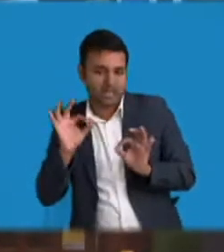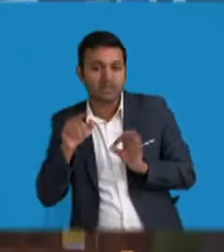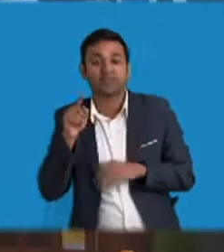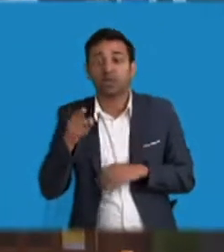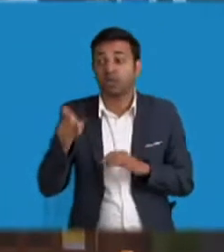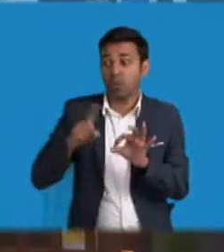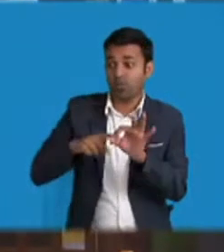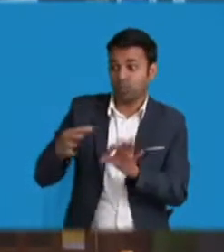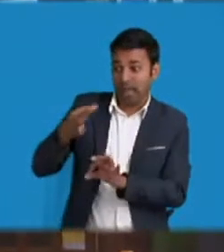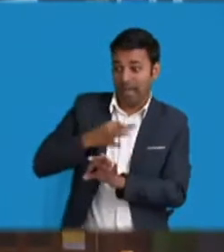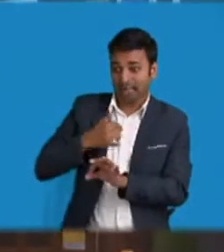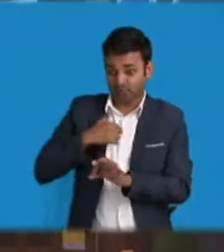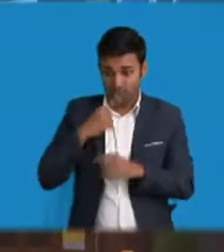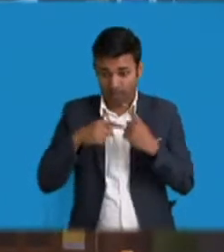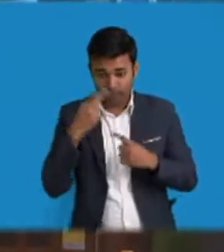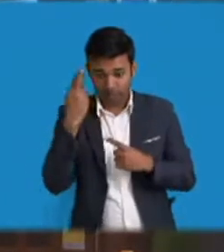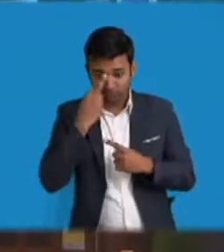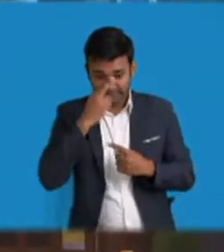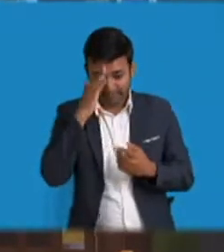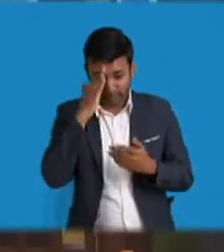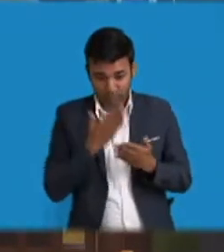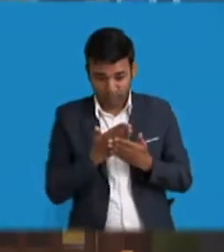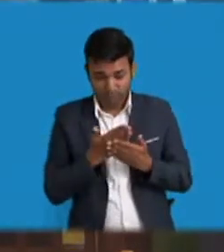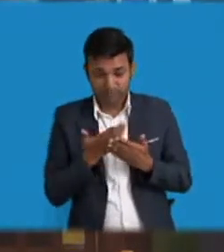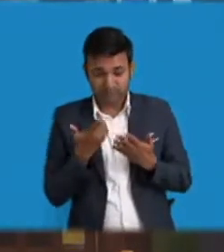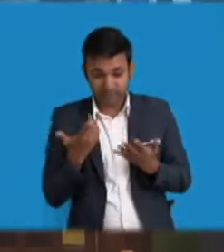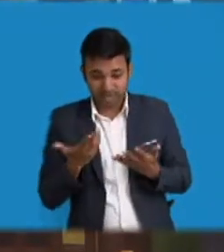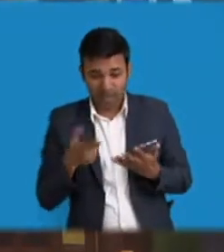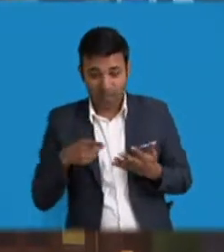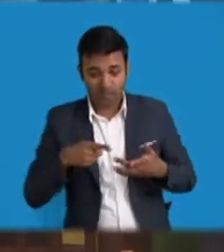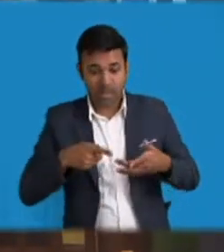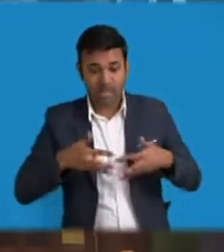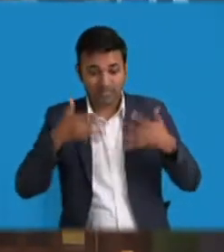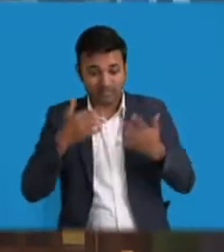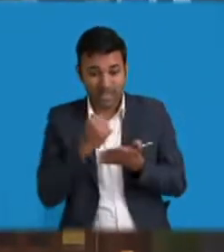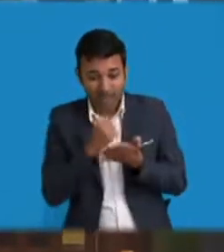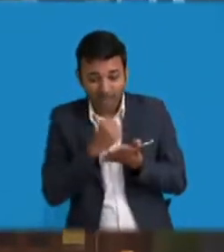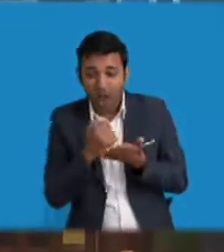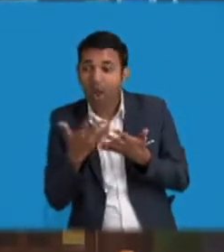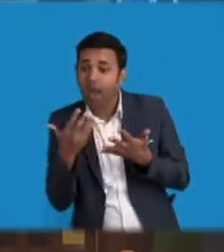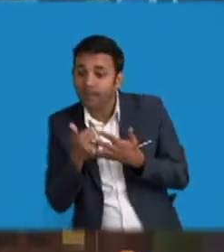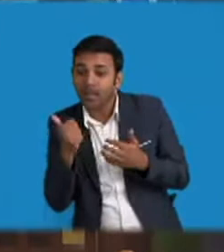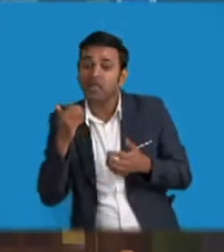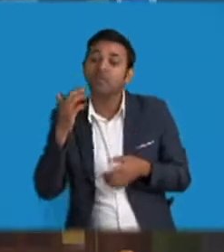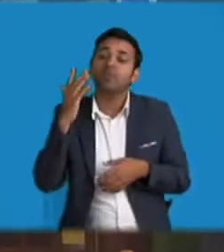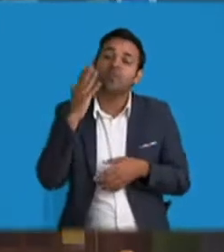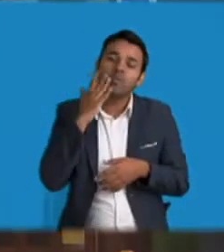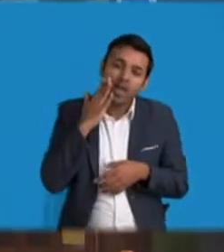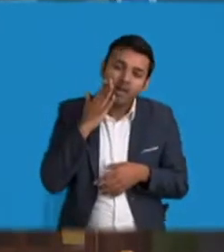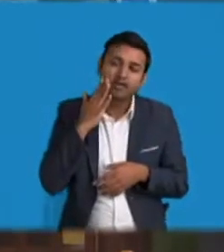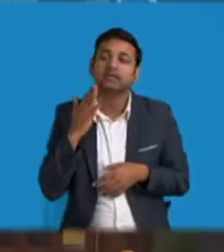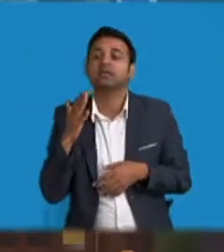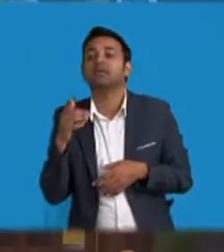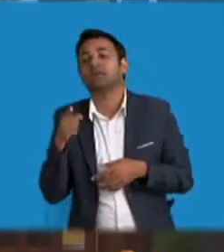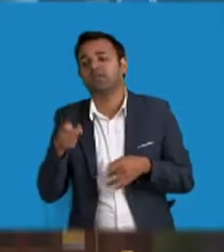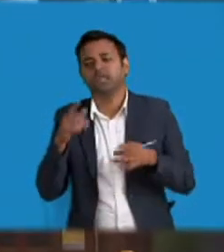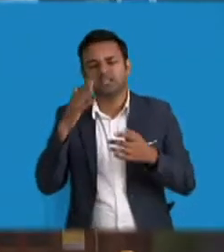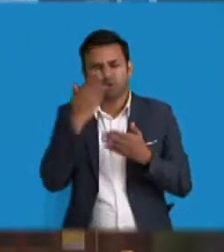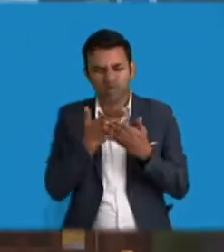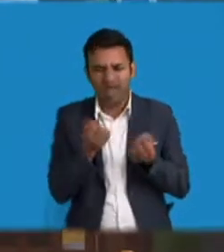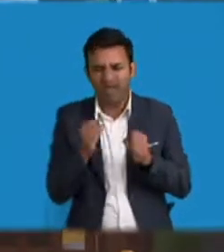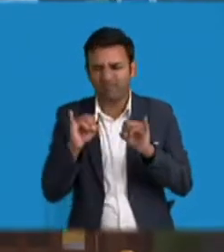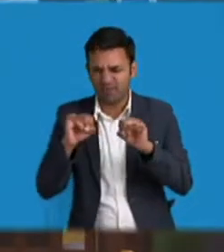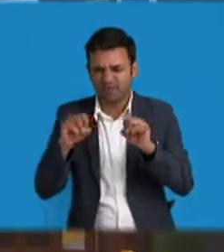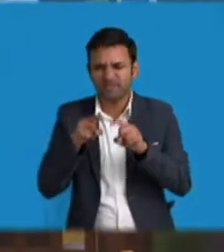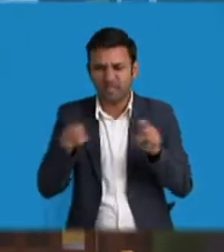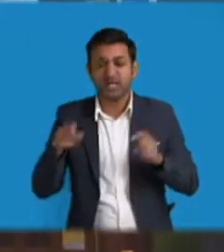the only database we have at the school is when there's some issues, problems, then the school do note down and keep